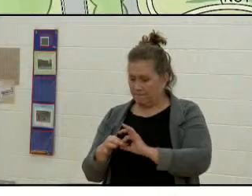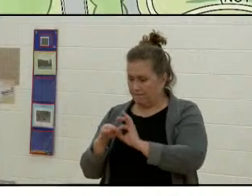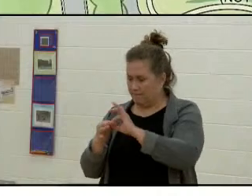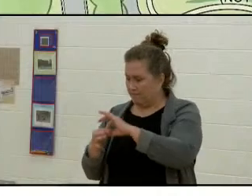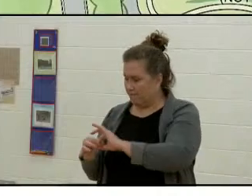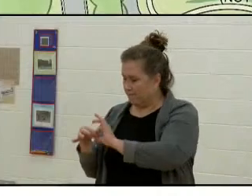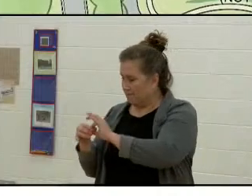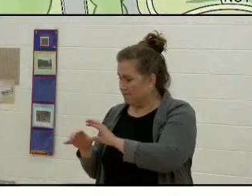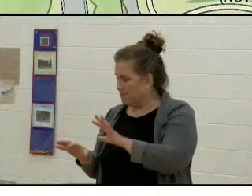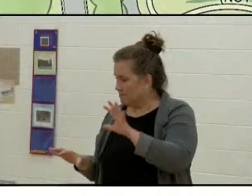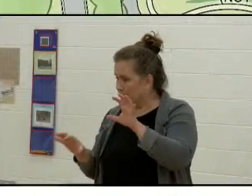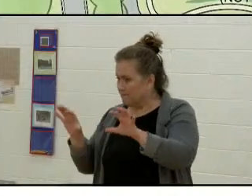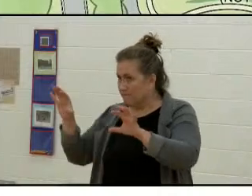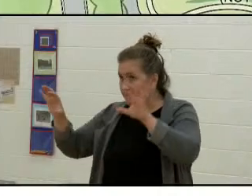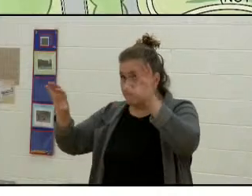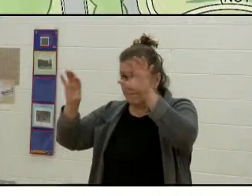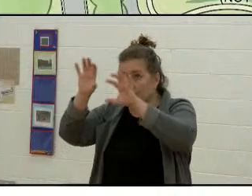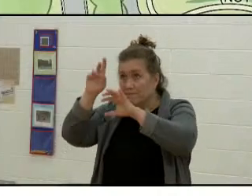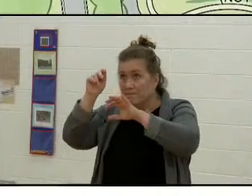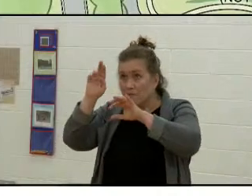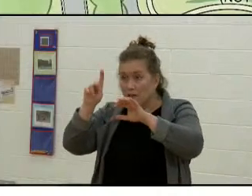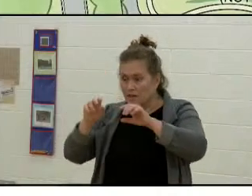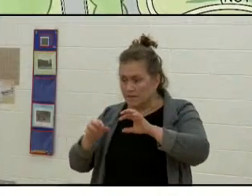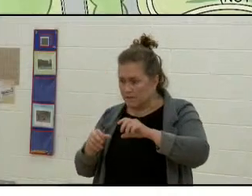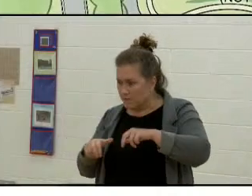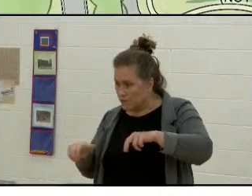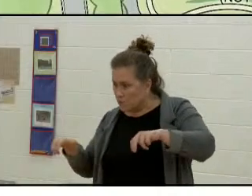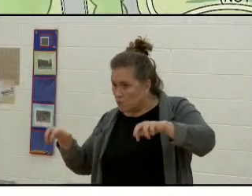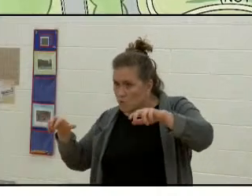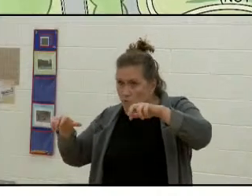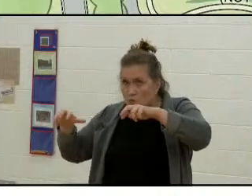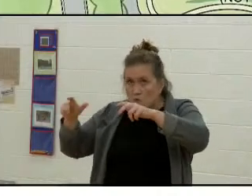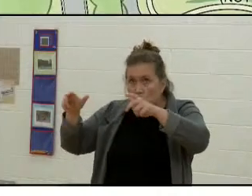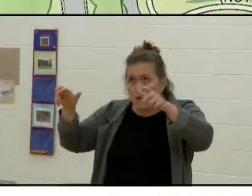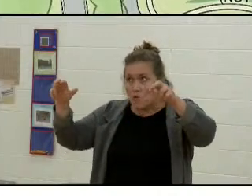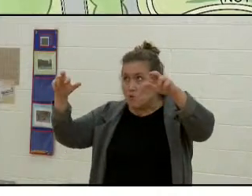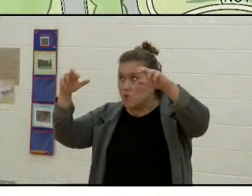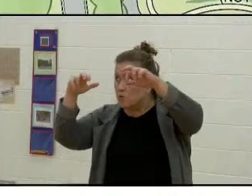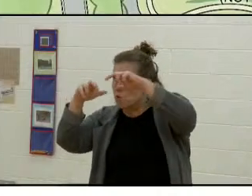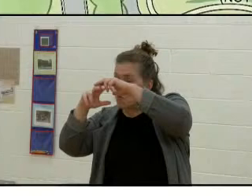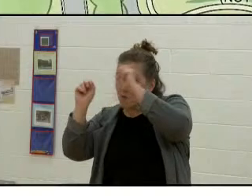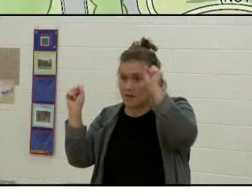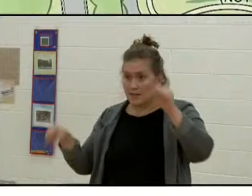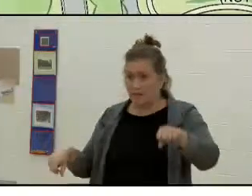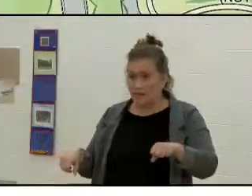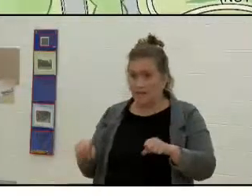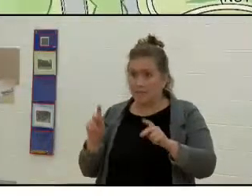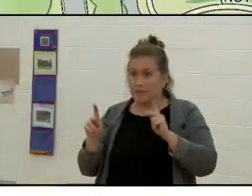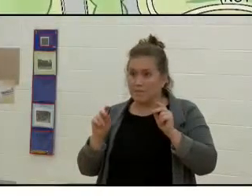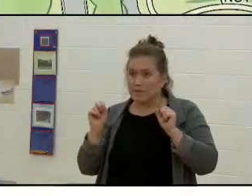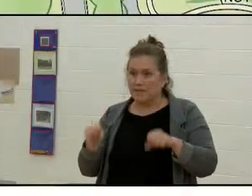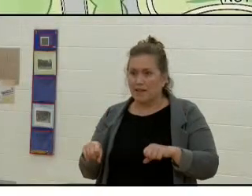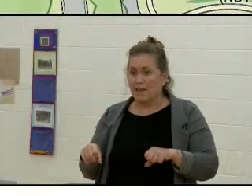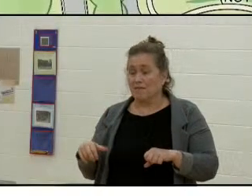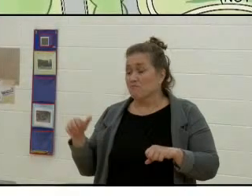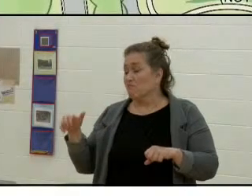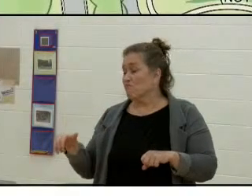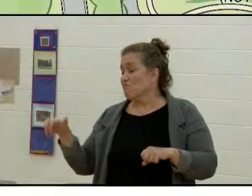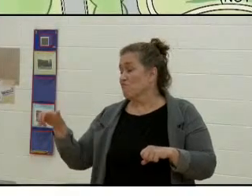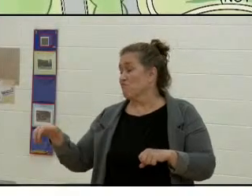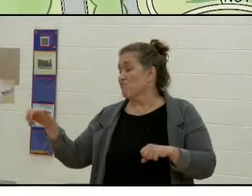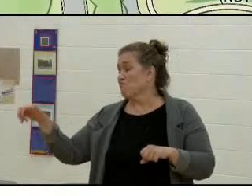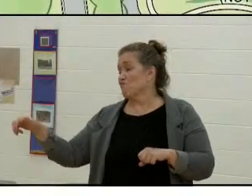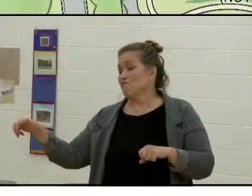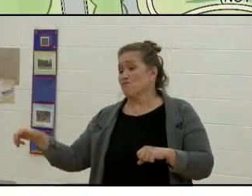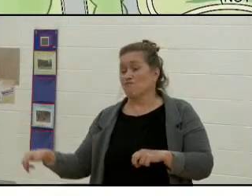as well as incorporating some of those necessary stormwater management facilities into